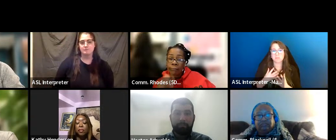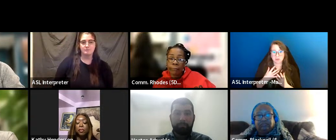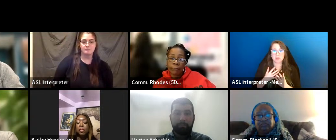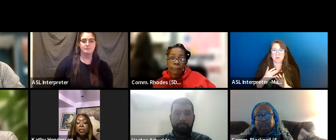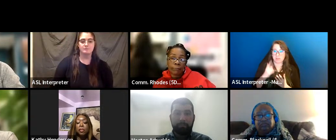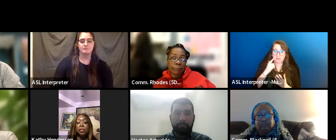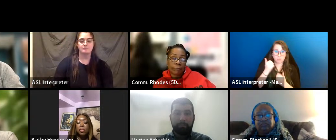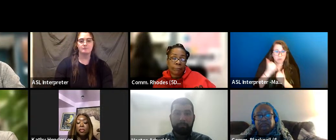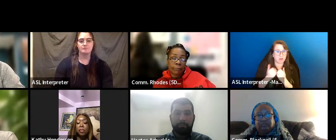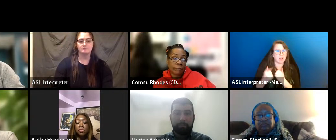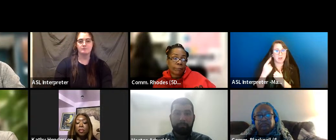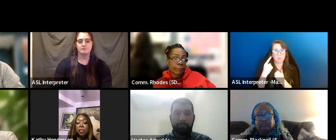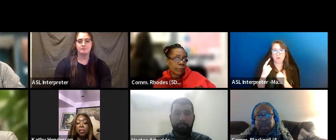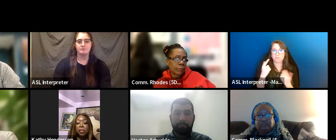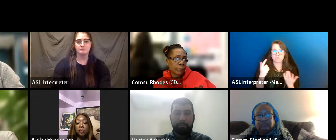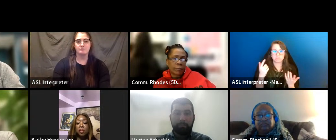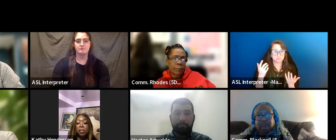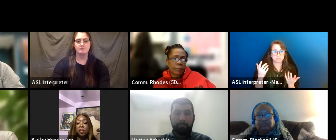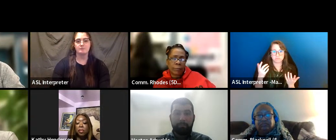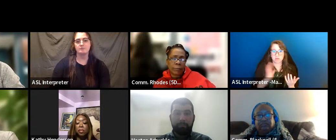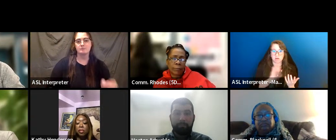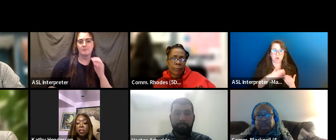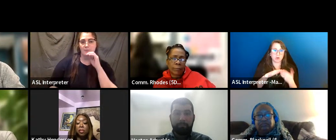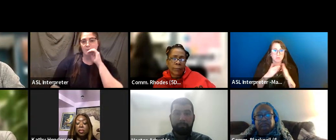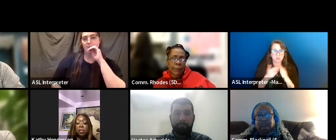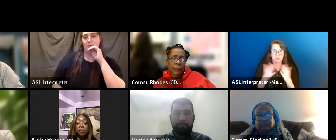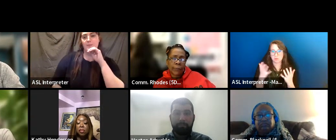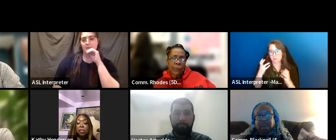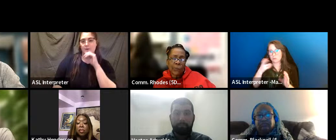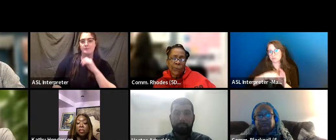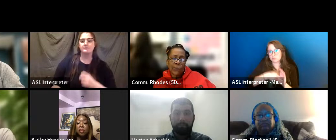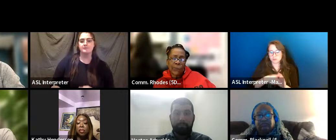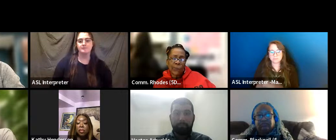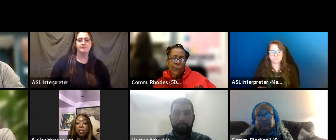goes for anybody in our community.